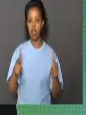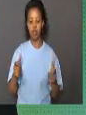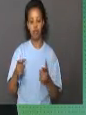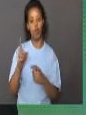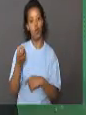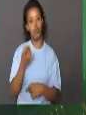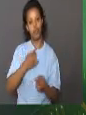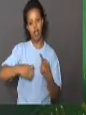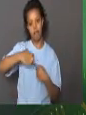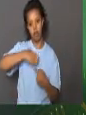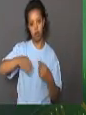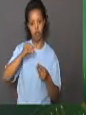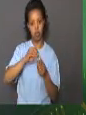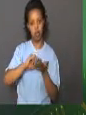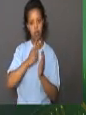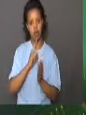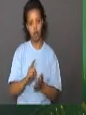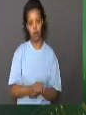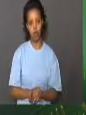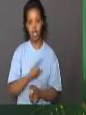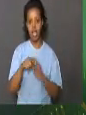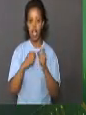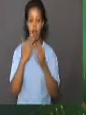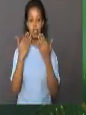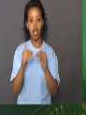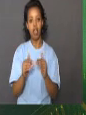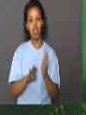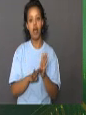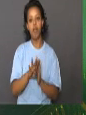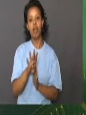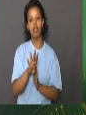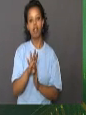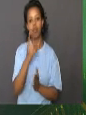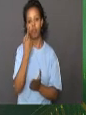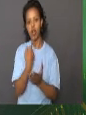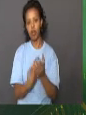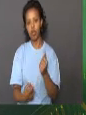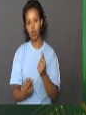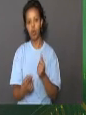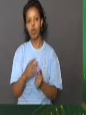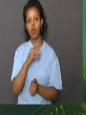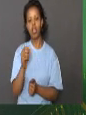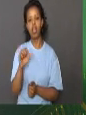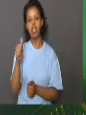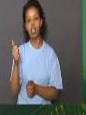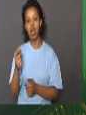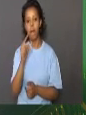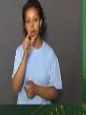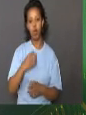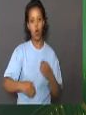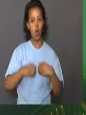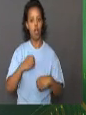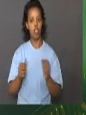environment. For years, bacteria, along with other